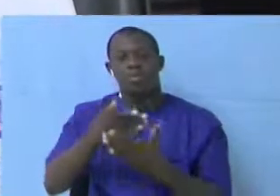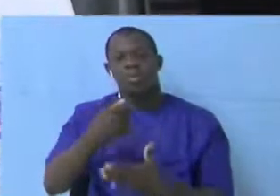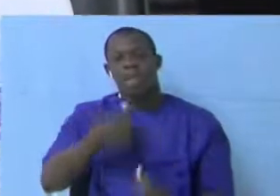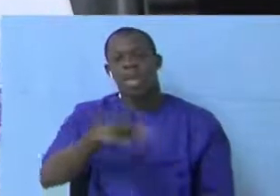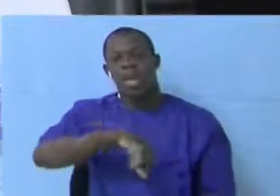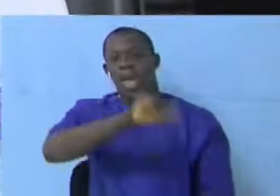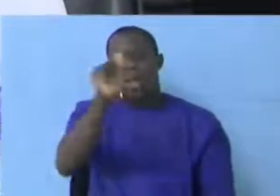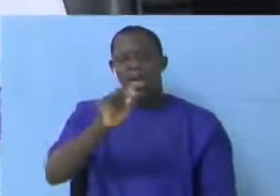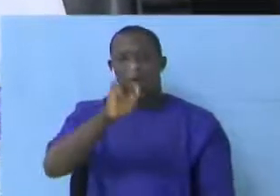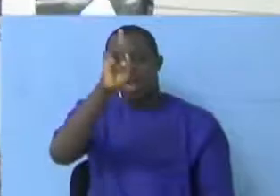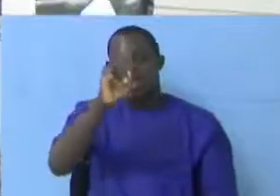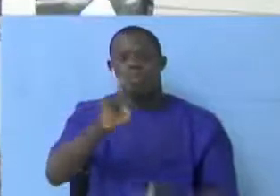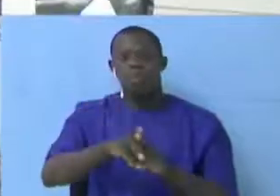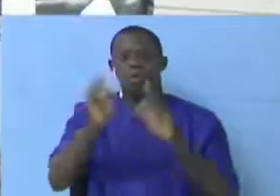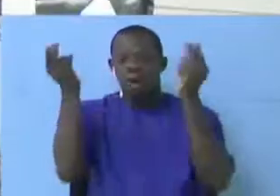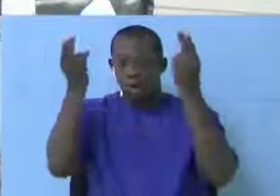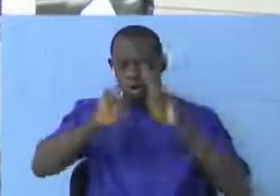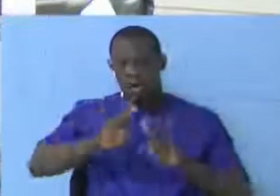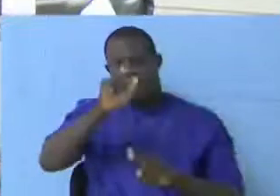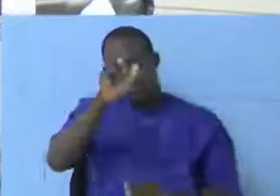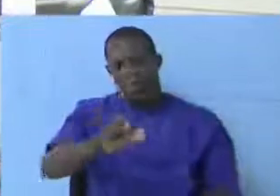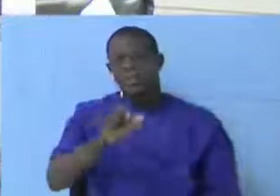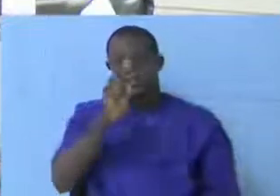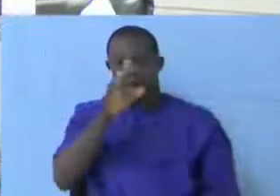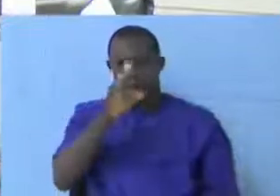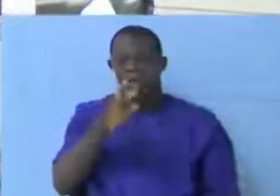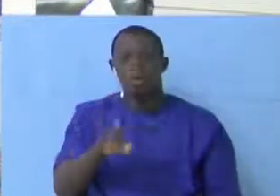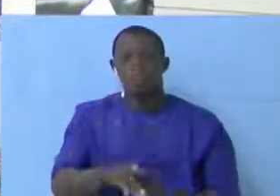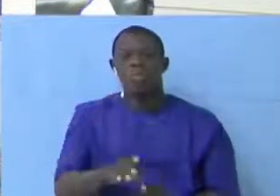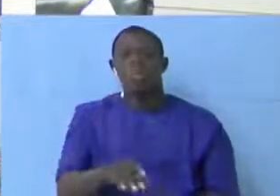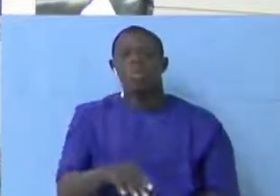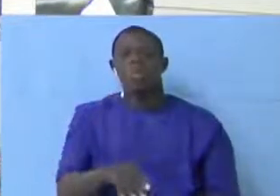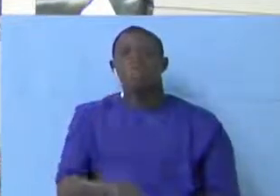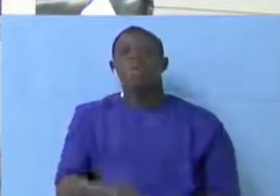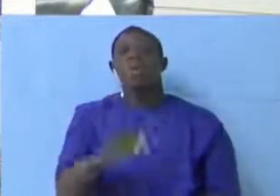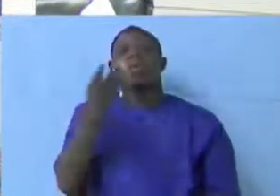council said, when